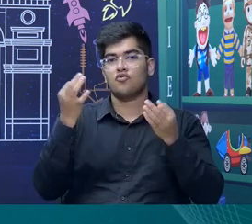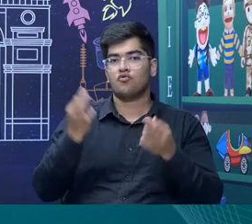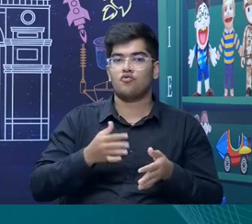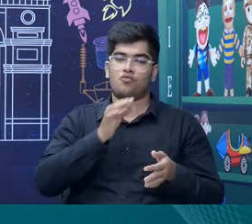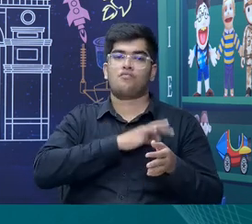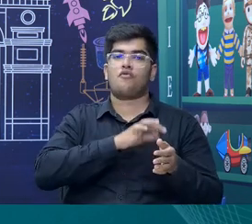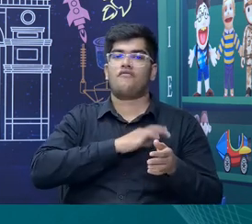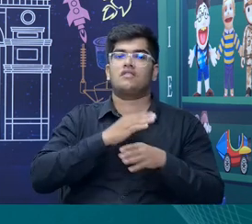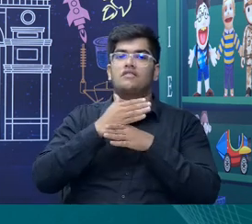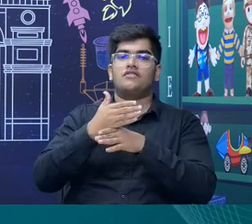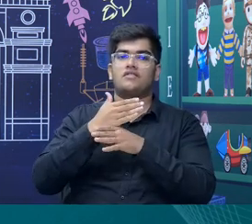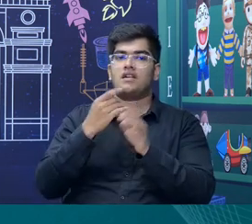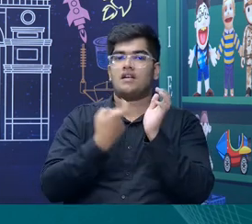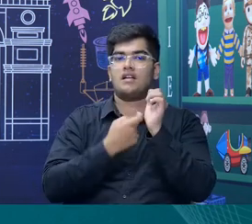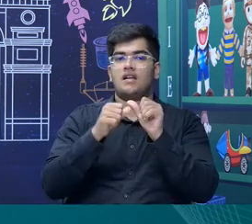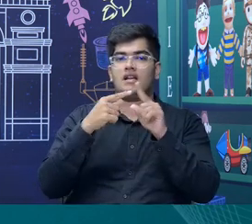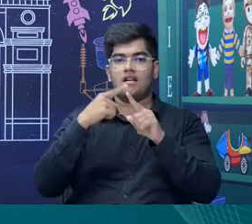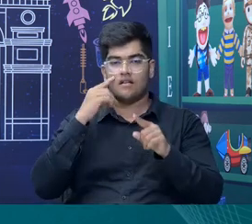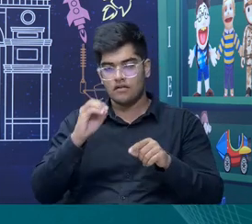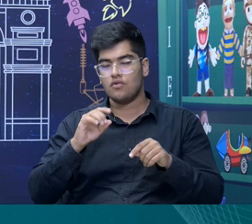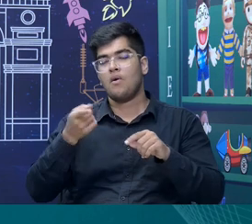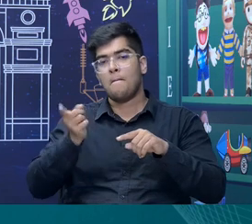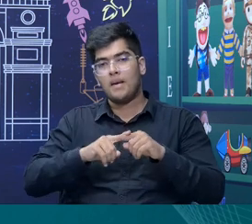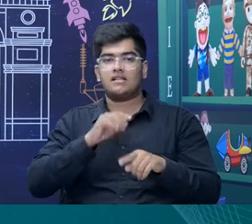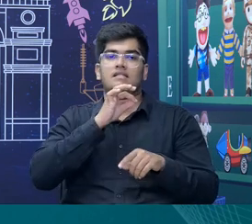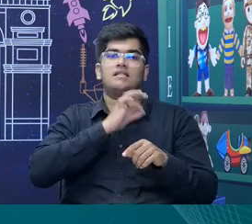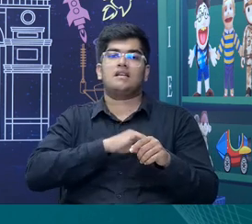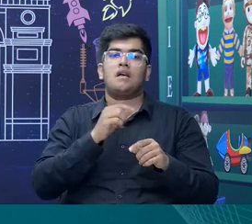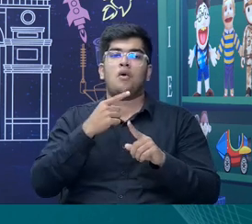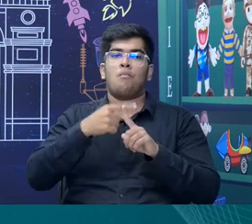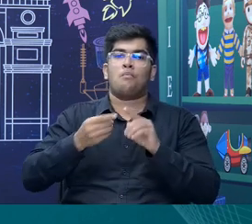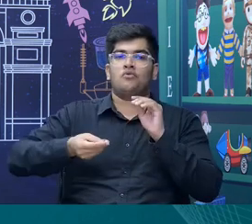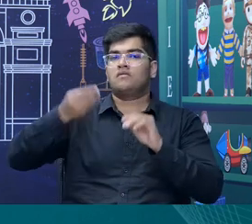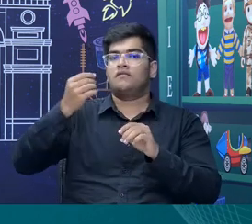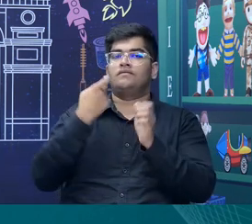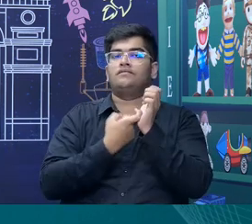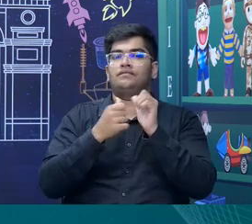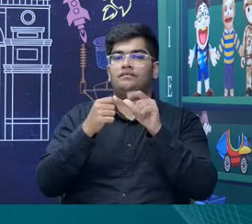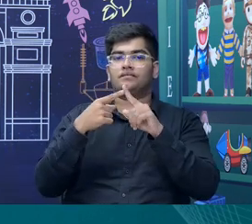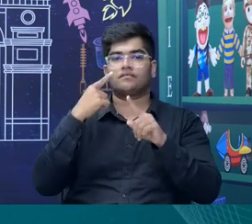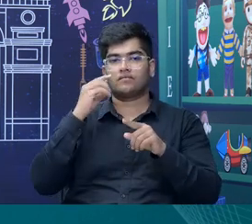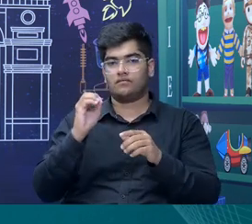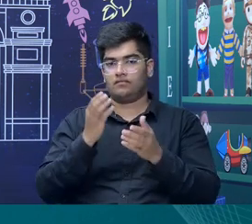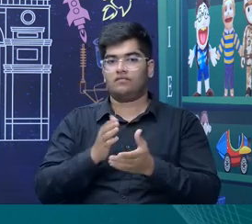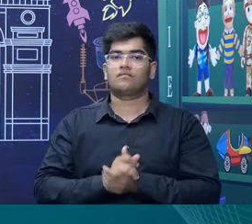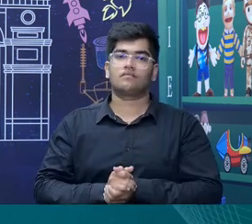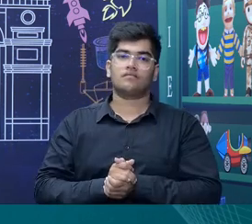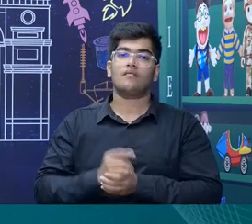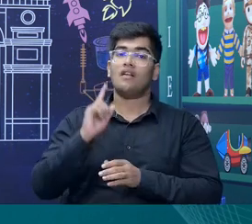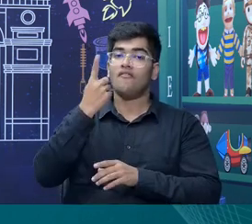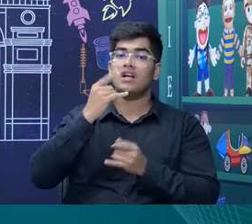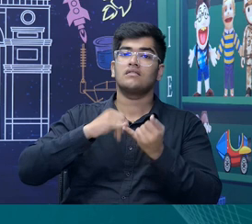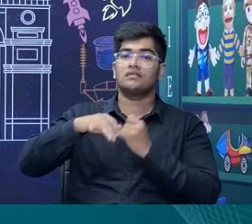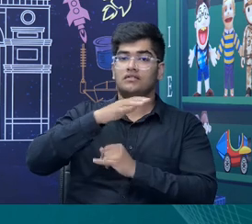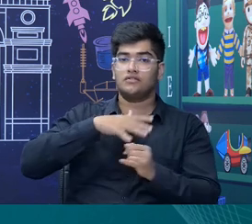sharing ratio and gaining ratio in this the first situation could be when